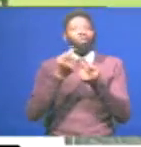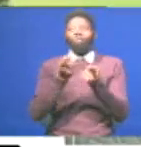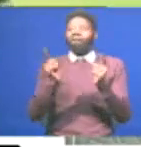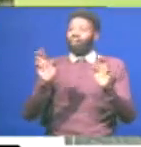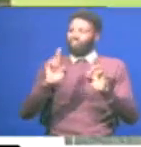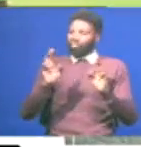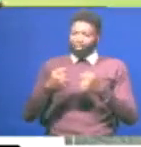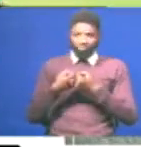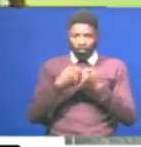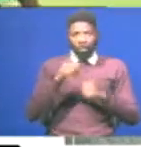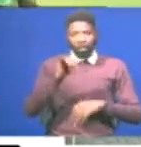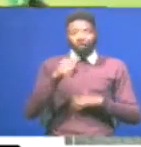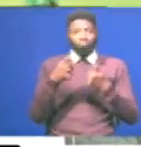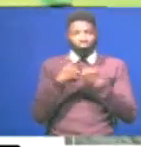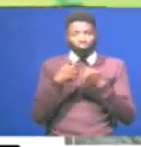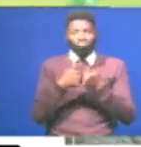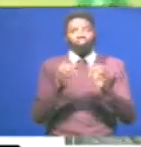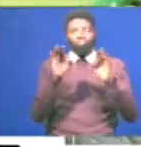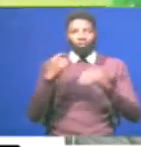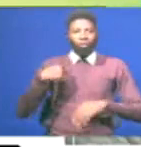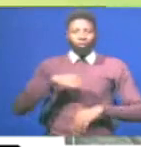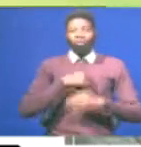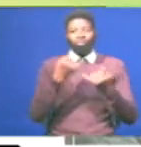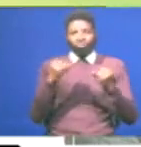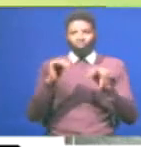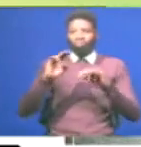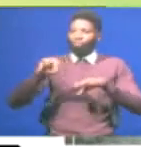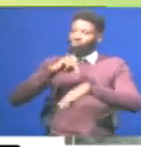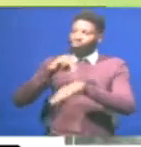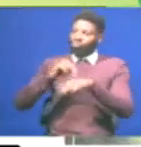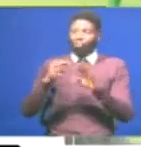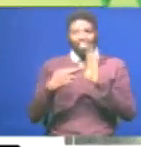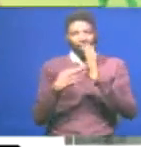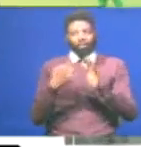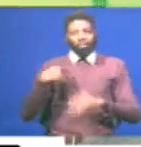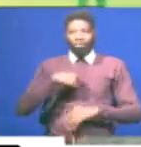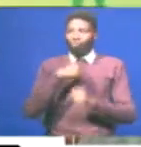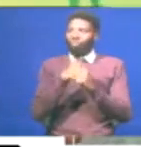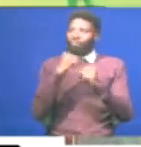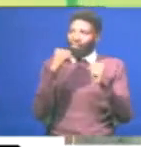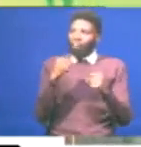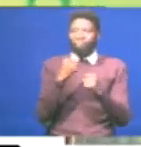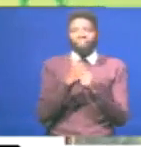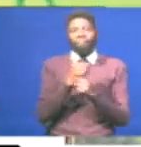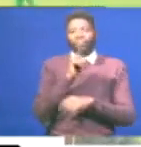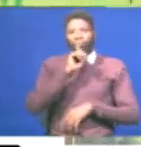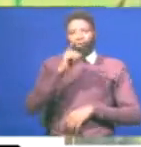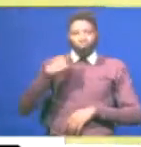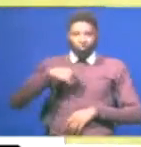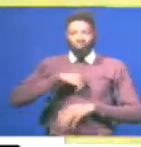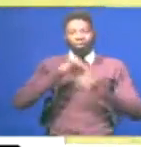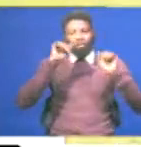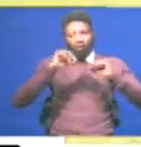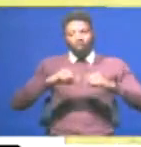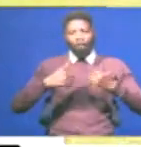game. Wenye tunaenda kujaribu ku represent the nation. Na tutafanya kile wezekanavyo so that tuweze kupata matokeo